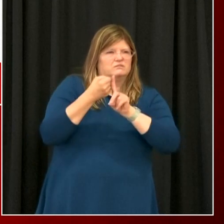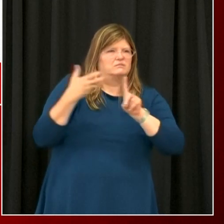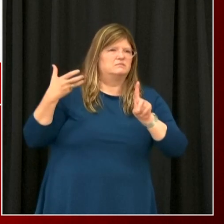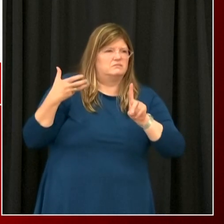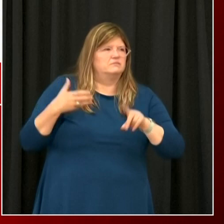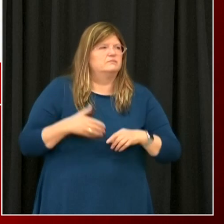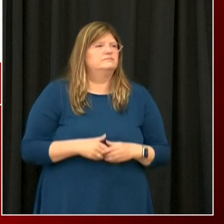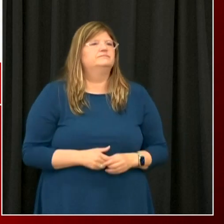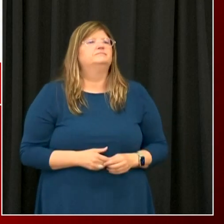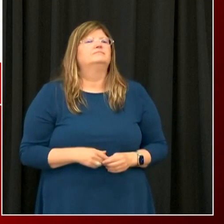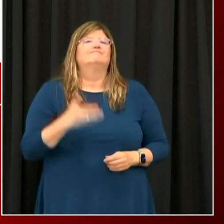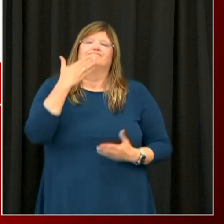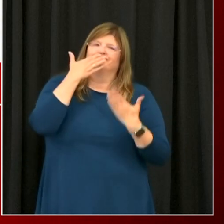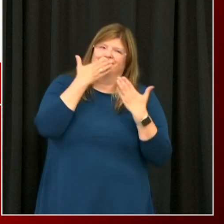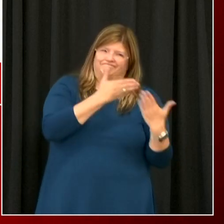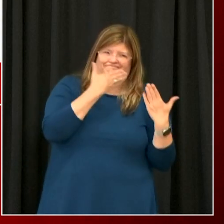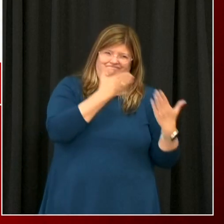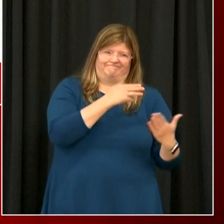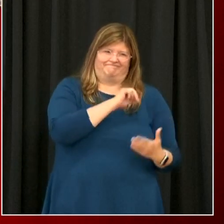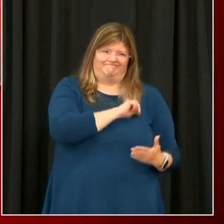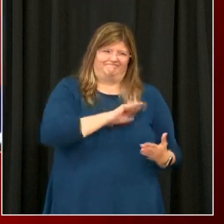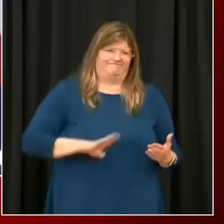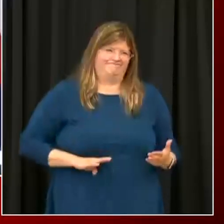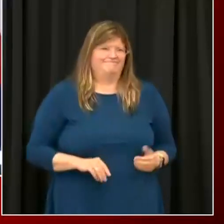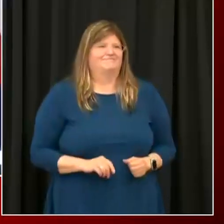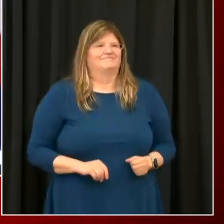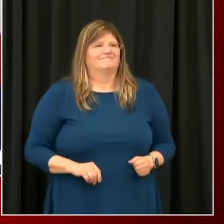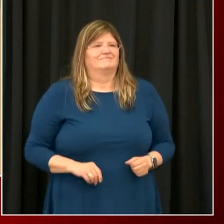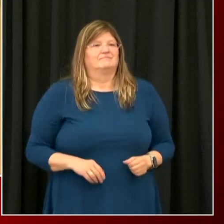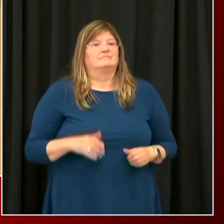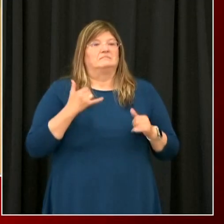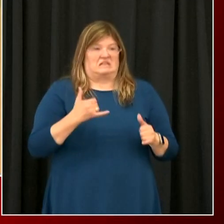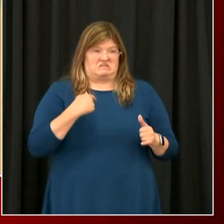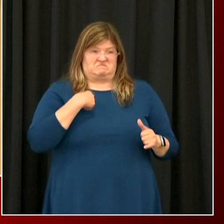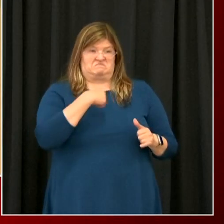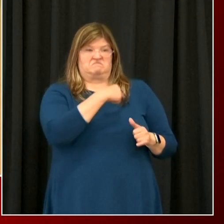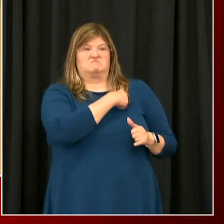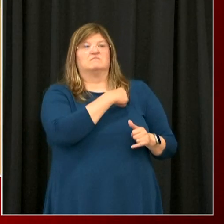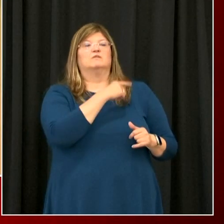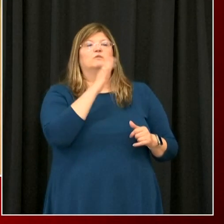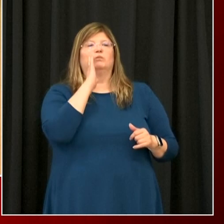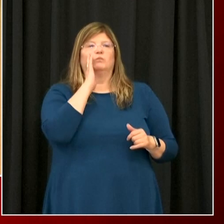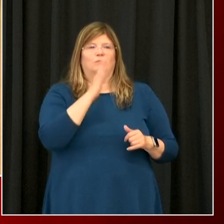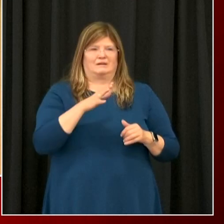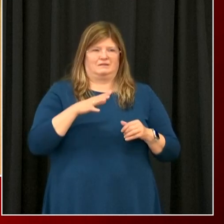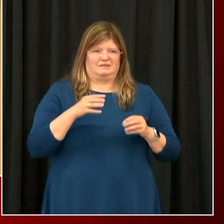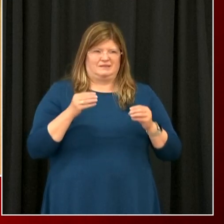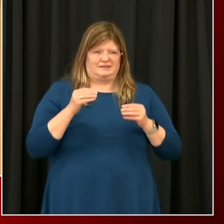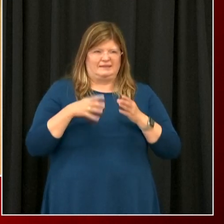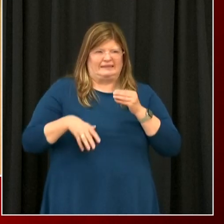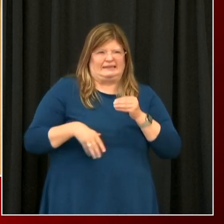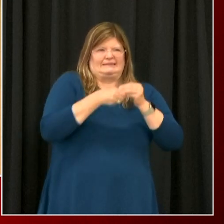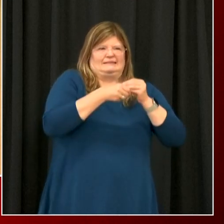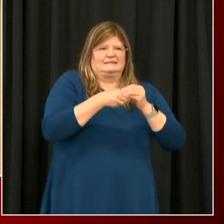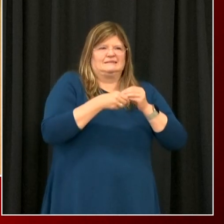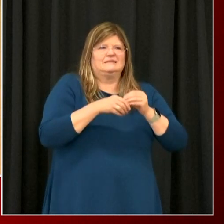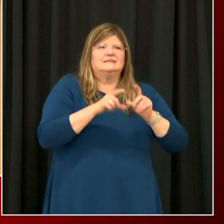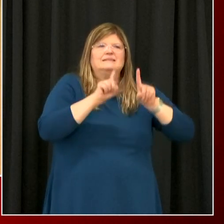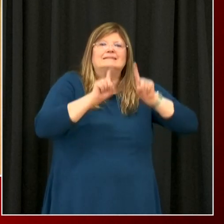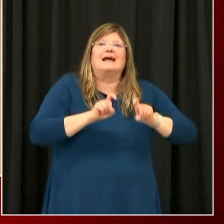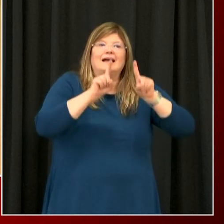Thank you, Madam Mayor. As we expand our ability to continue to test folks in the